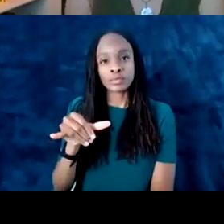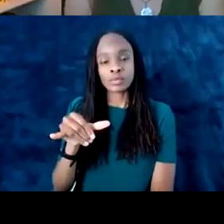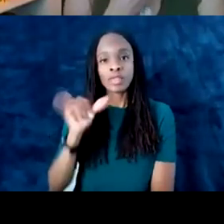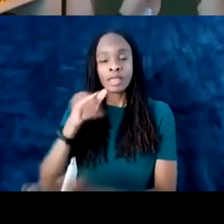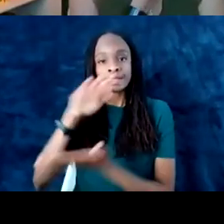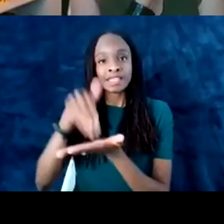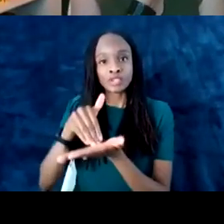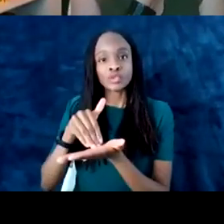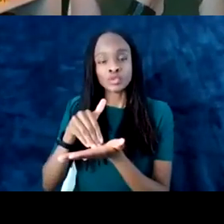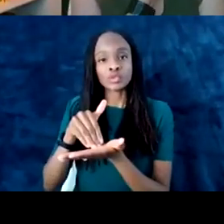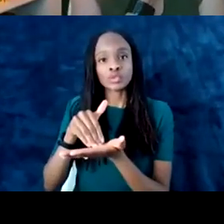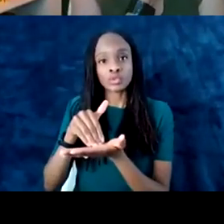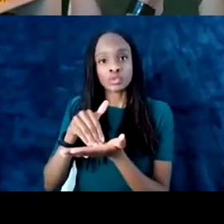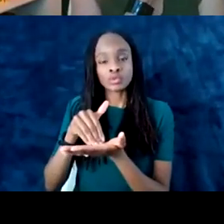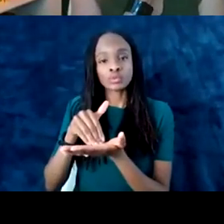centers